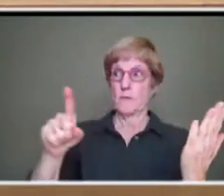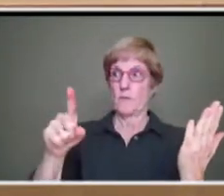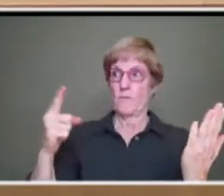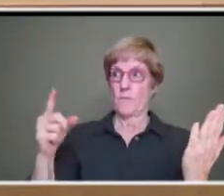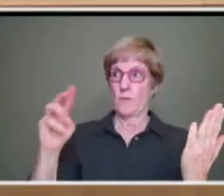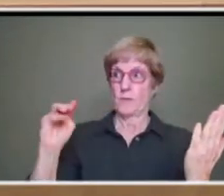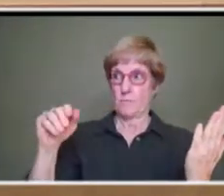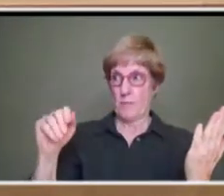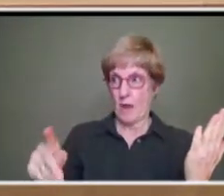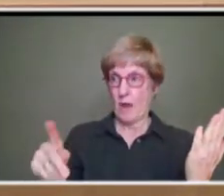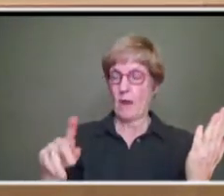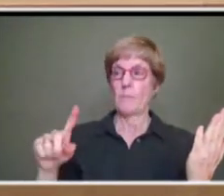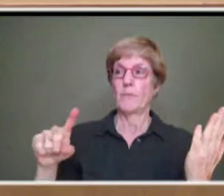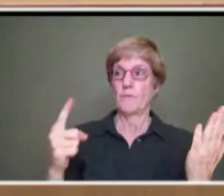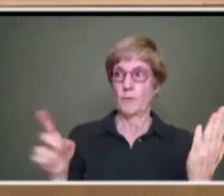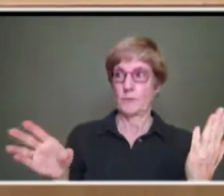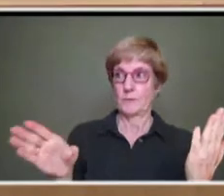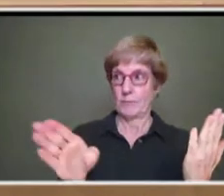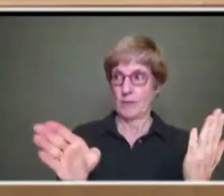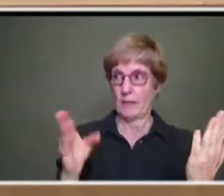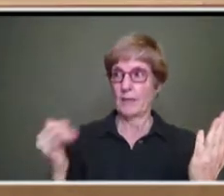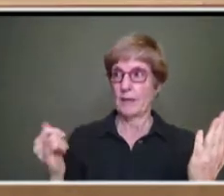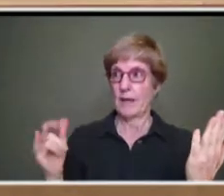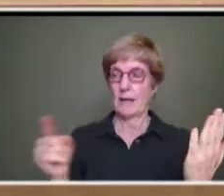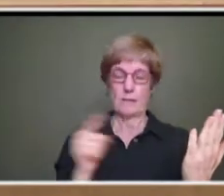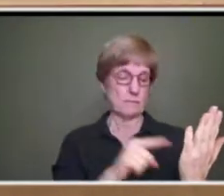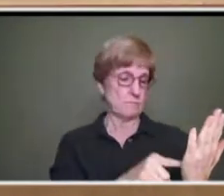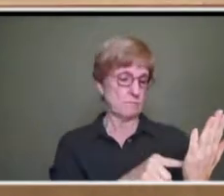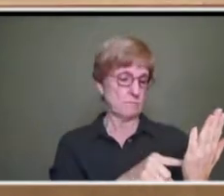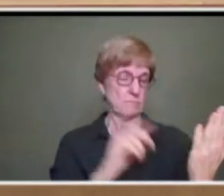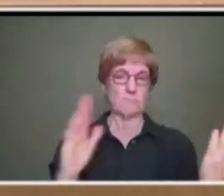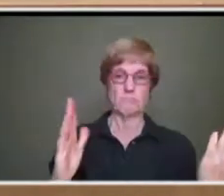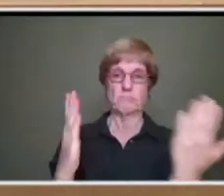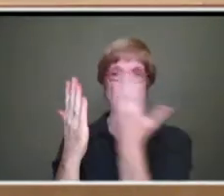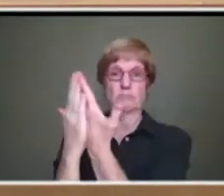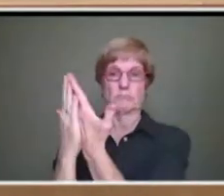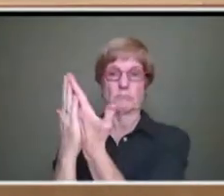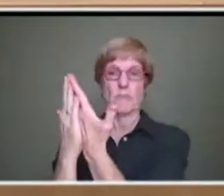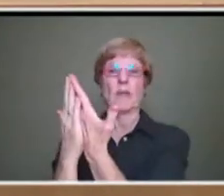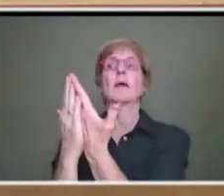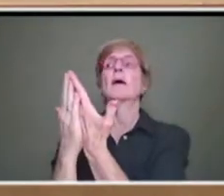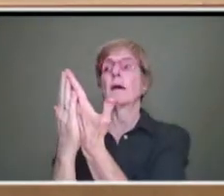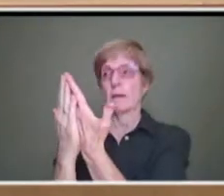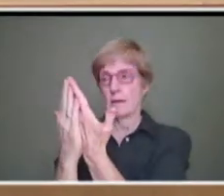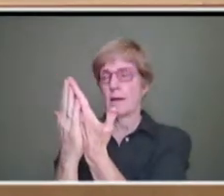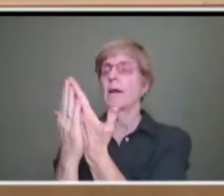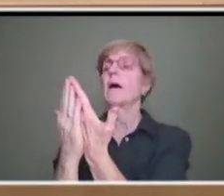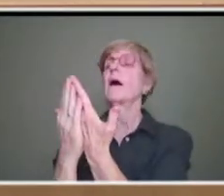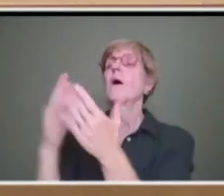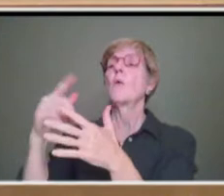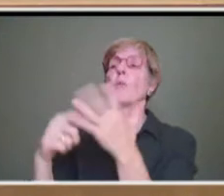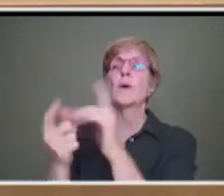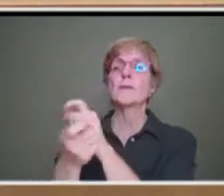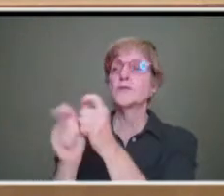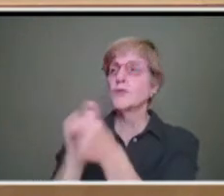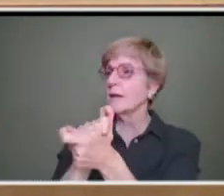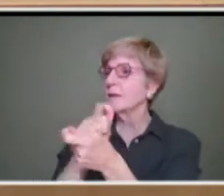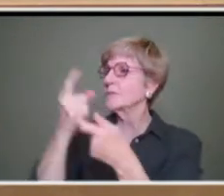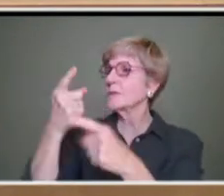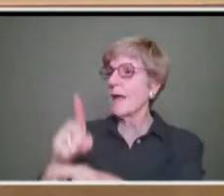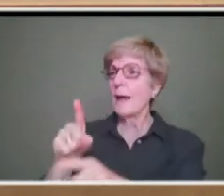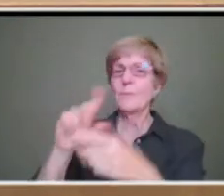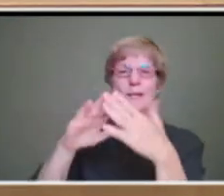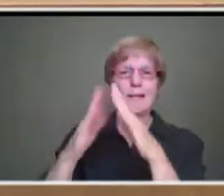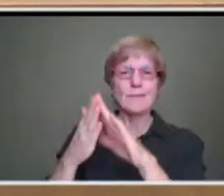through the original methodology but do we now need to update that based on what we know what we know about any changing context this